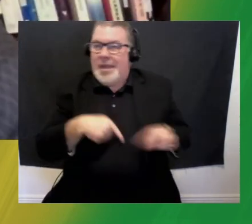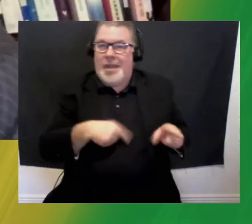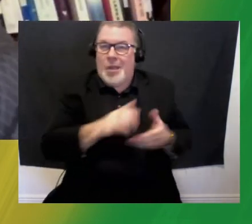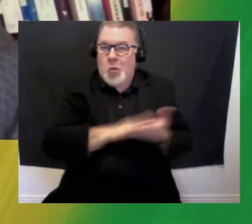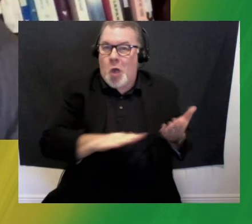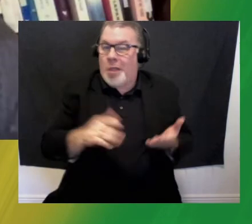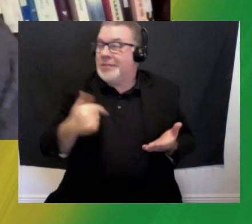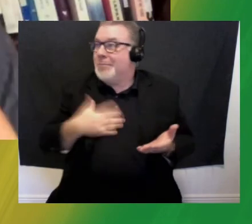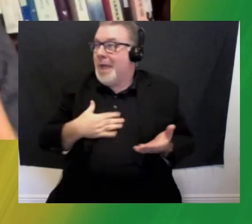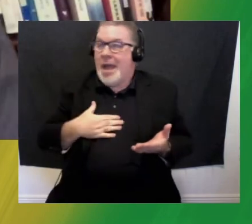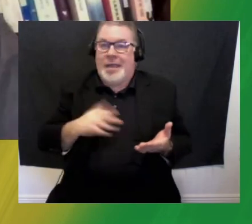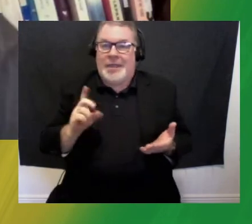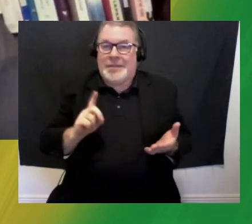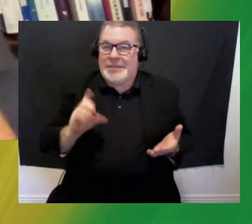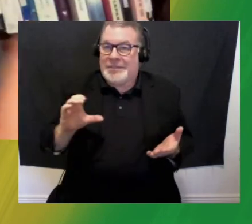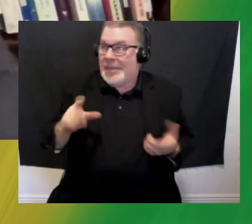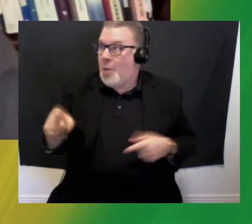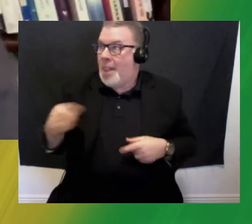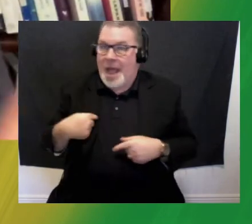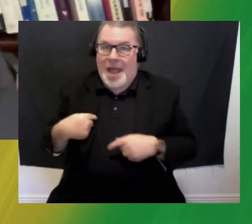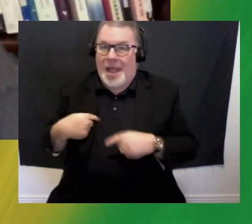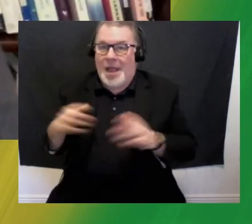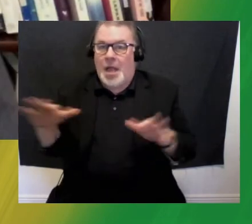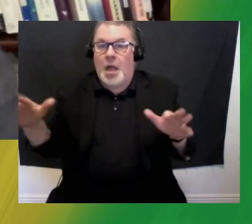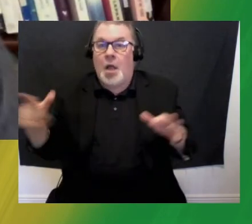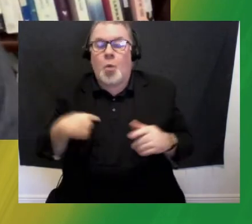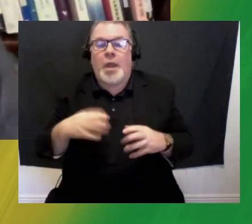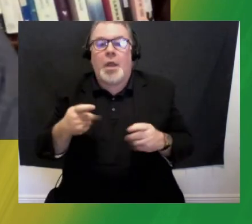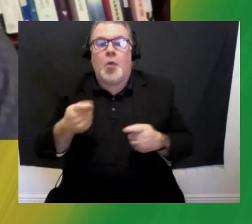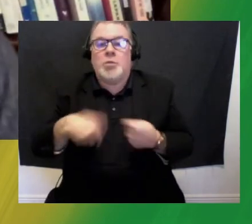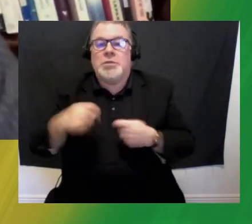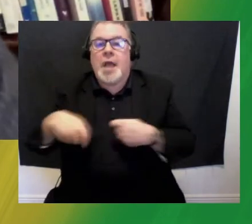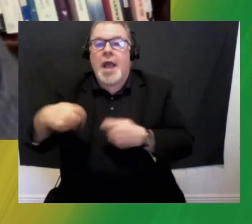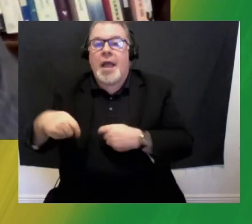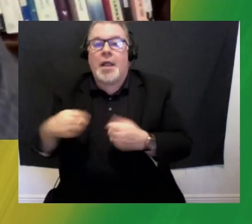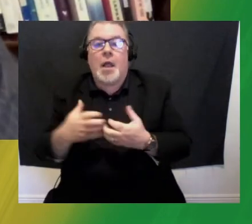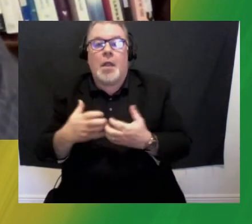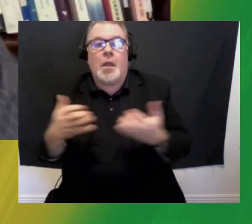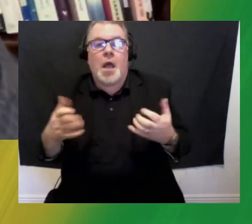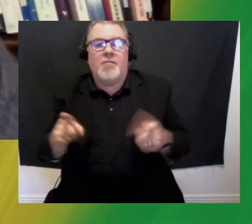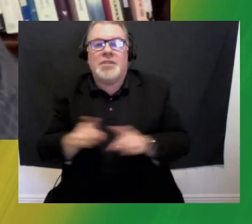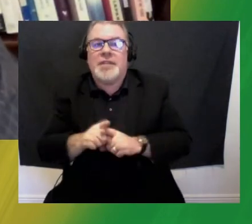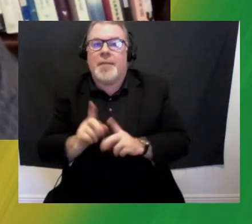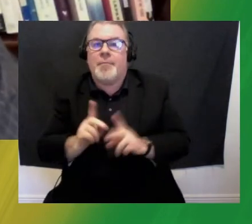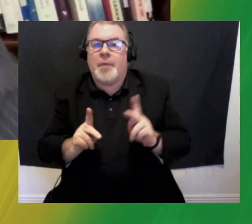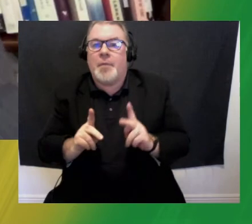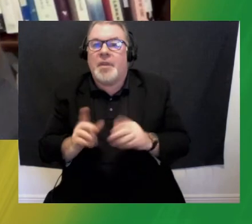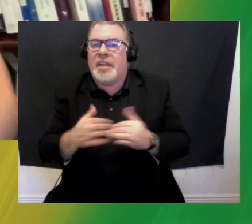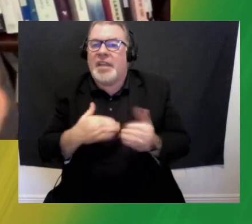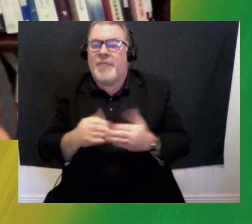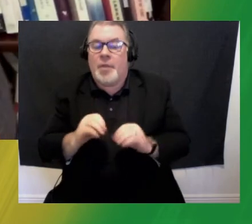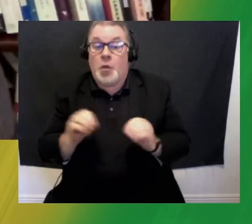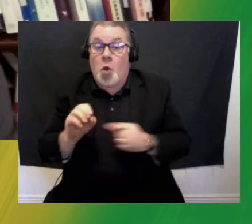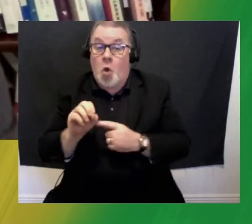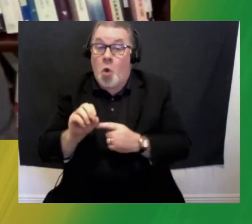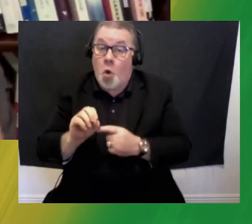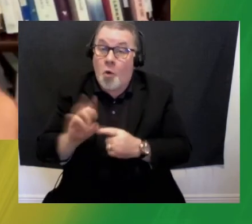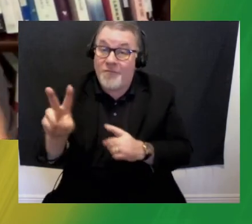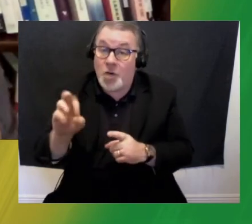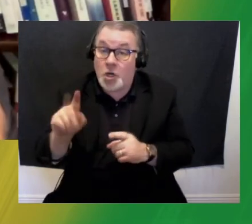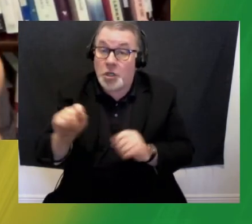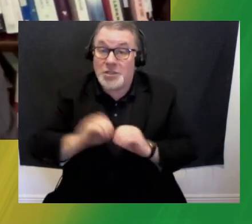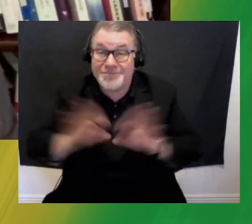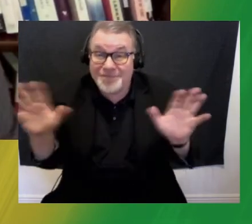when I coached over there, blah, blah, blah. So we end up recycling a lot of the same guys, even if there's no overt racism. But what happens